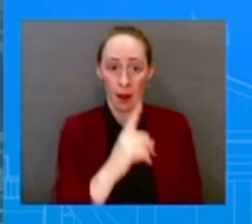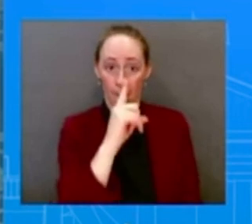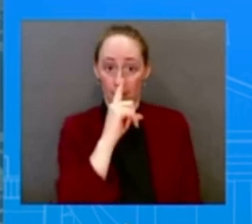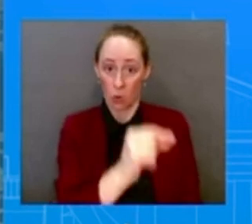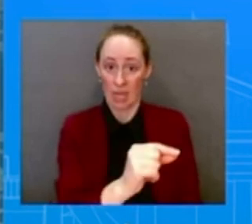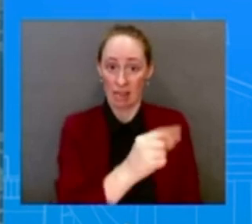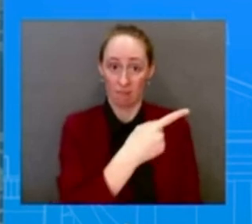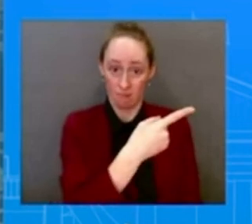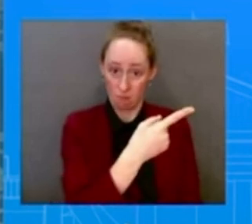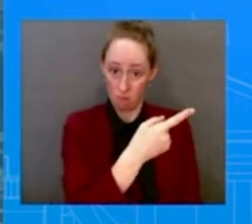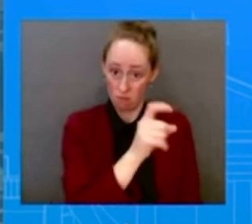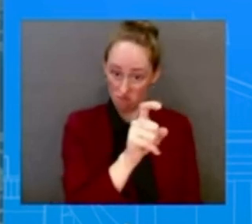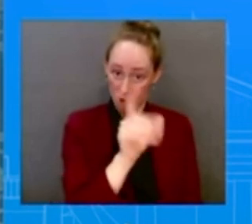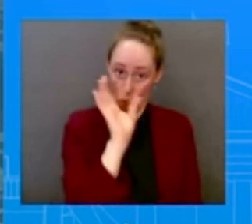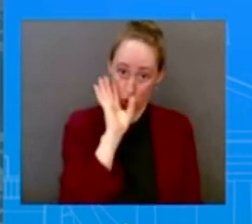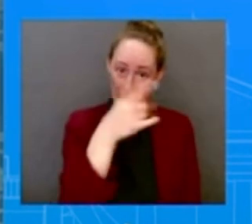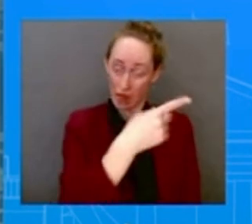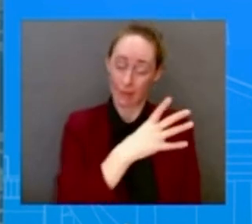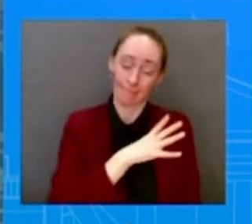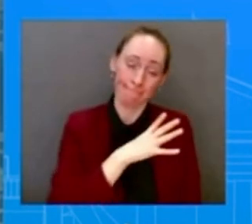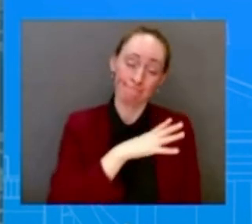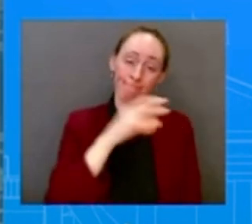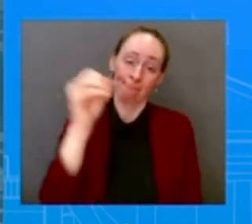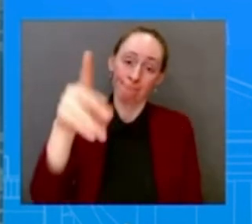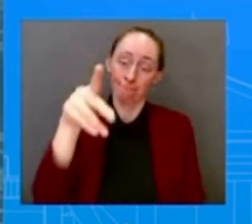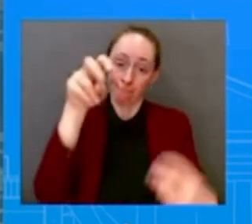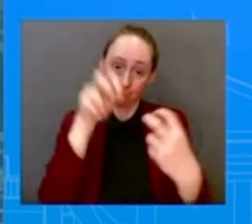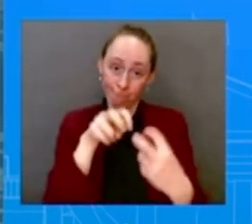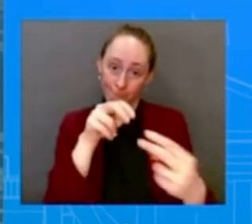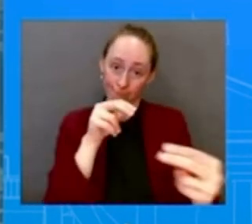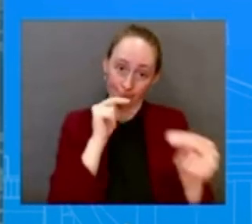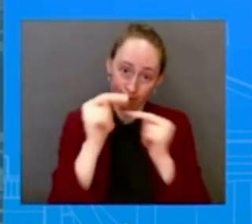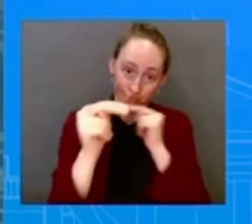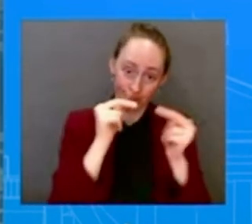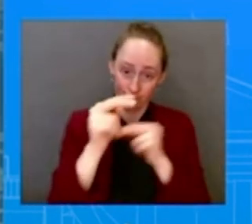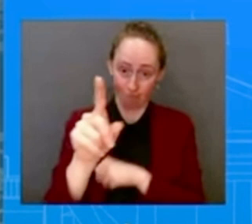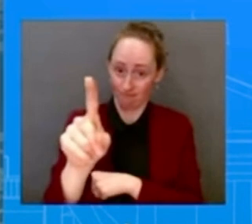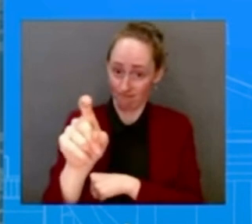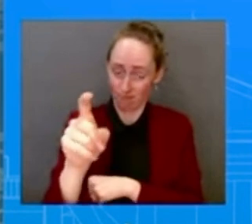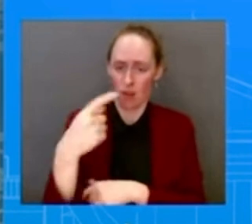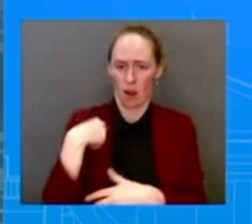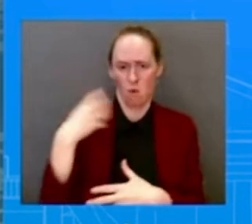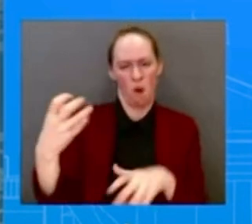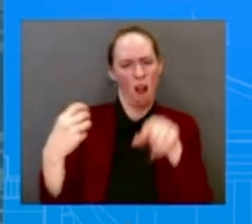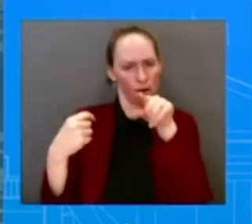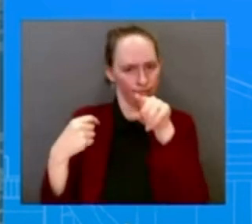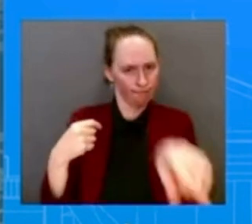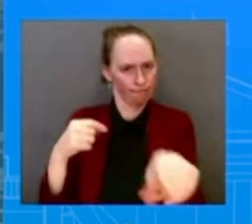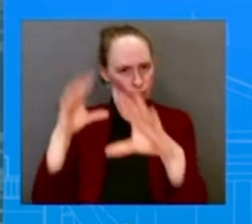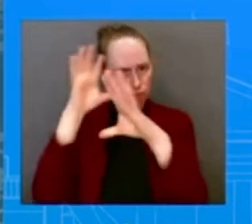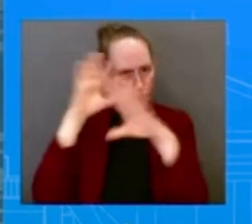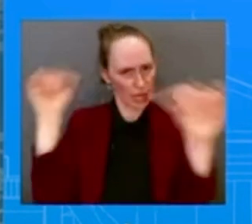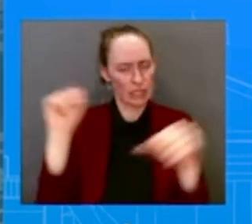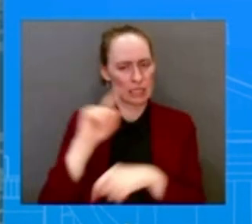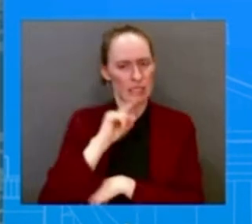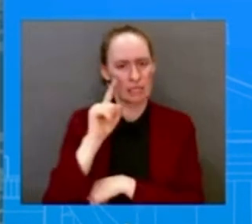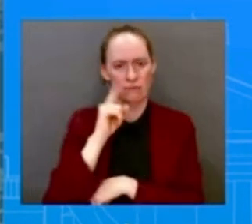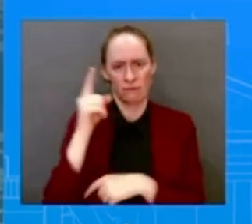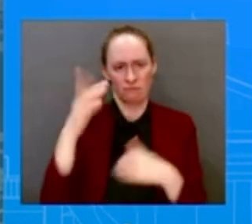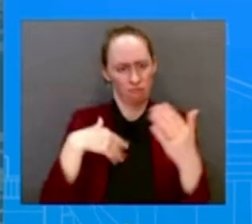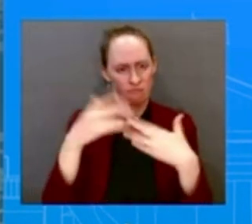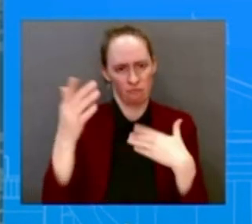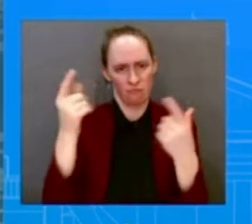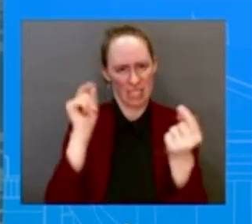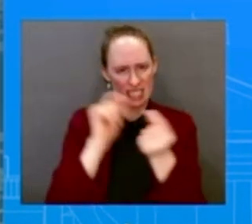he's going to need in that negotiation. So it's really up to President Zelensky to determine if and when negotiations are appropriate, and certainly under